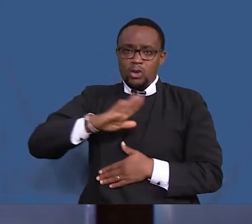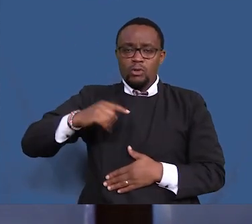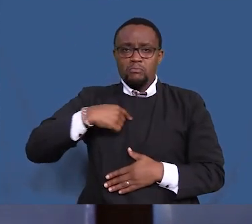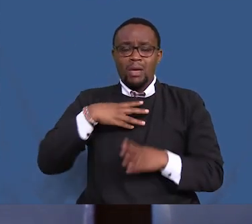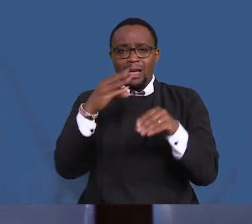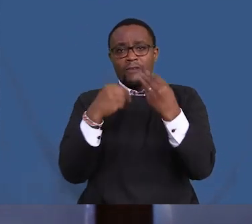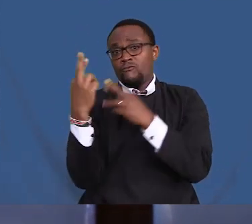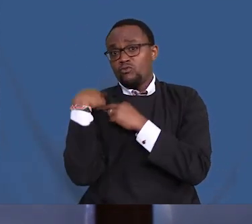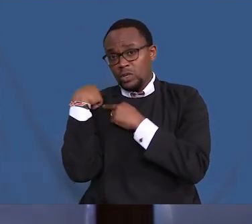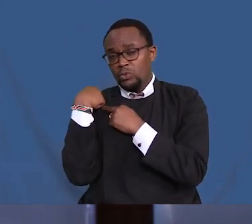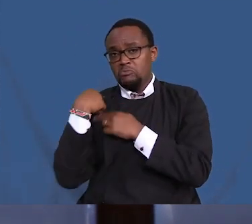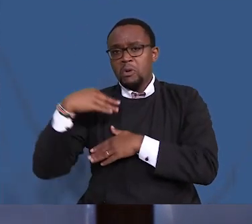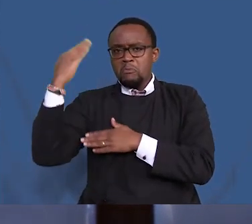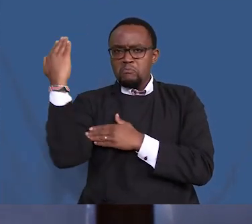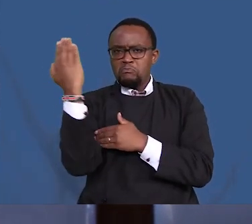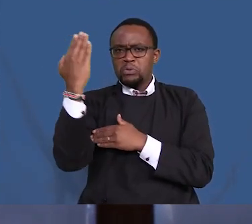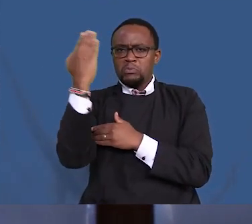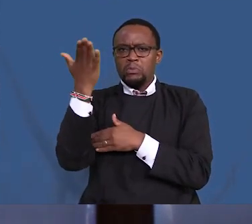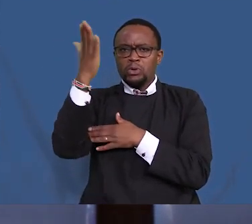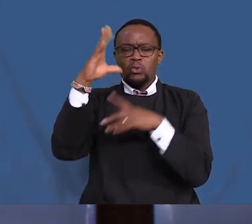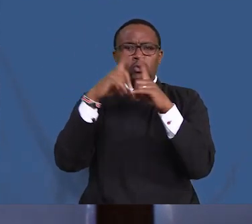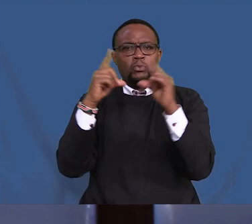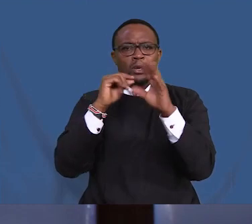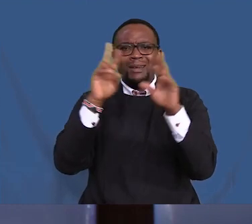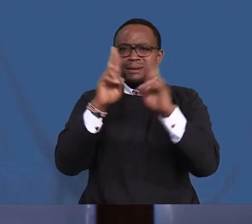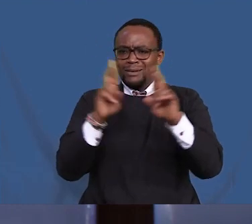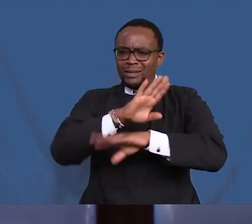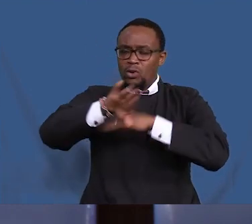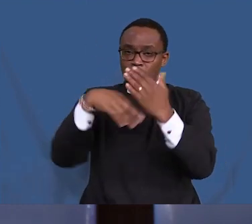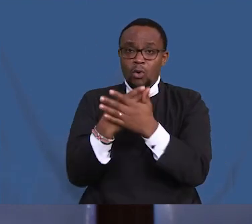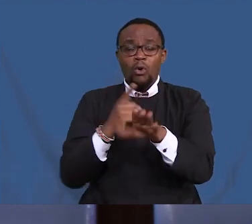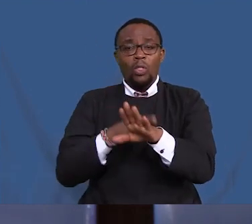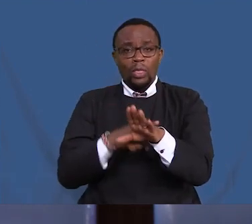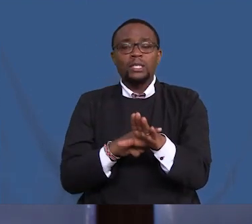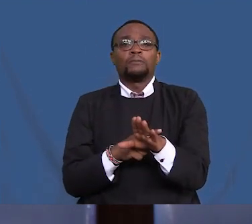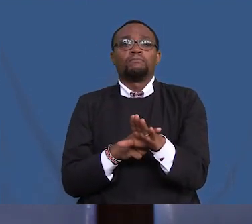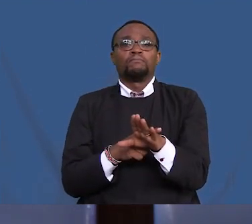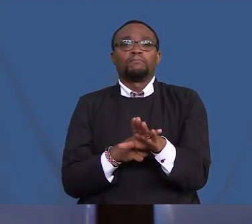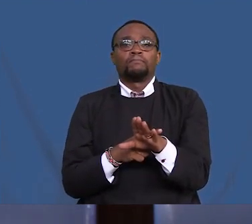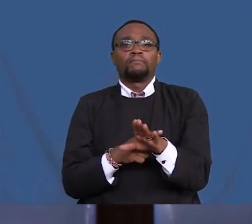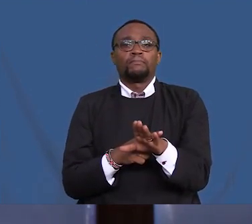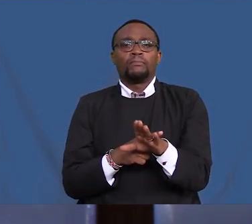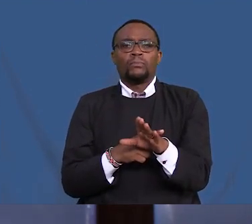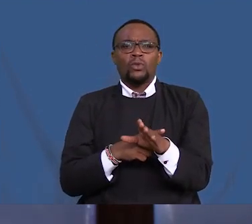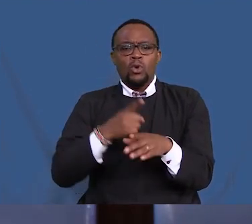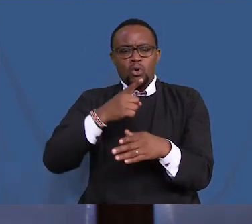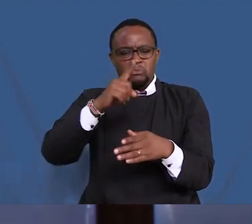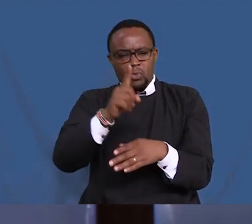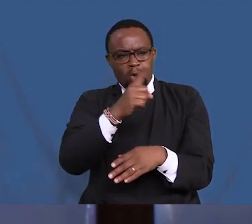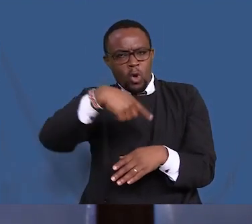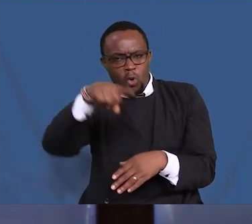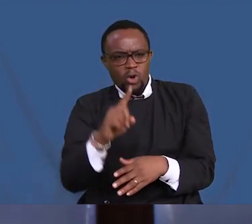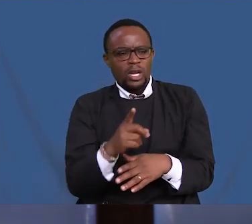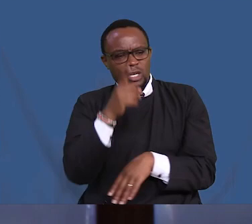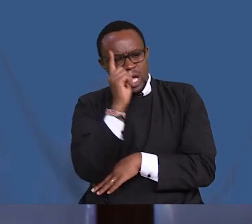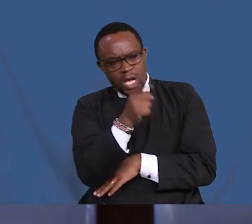you this charge: preach the word. Be prepared in season and out of season. Correct,